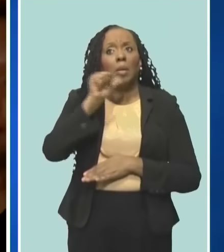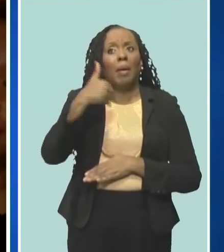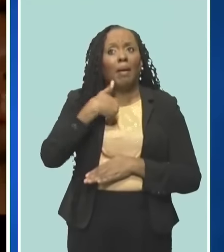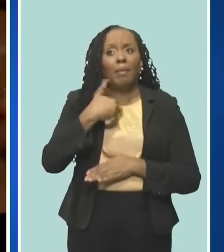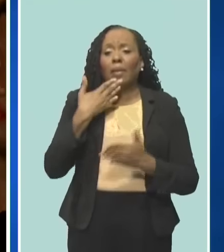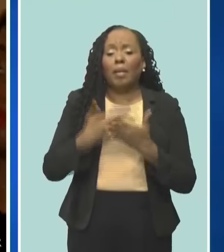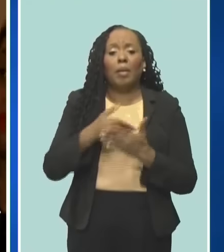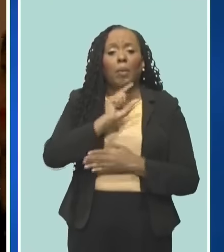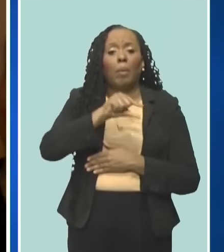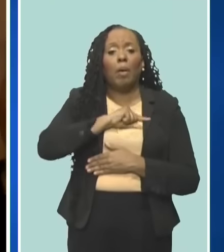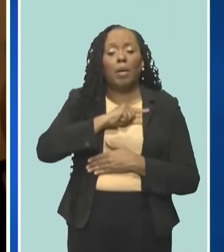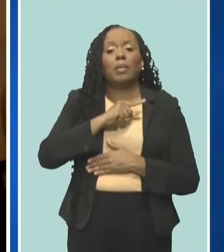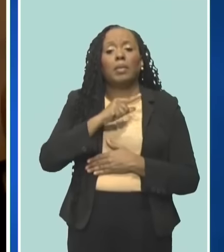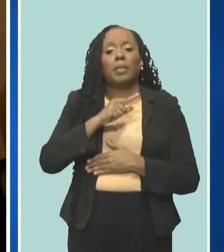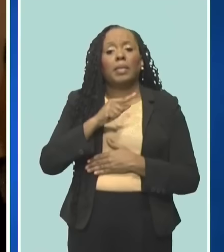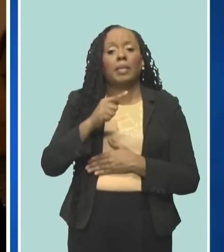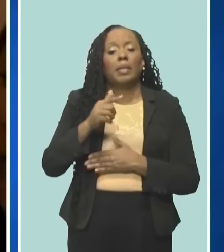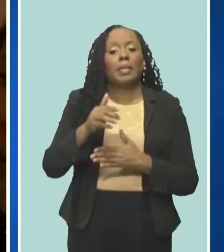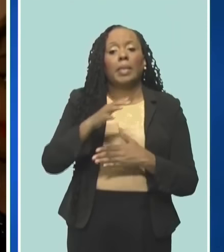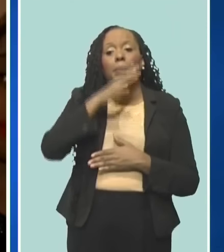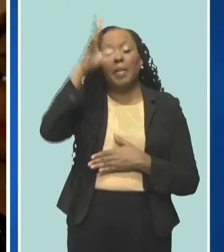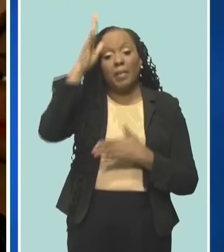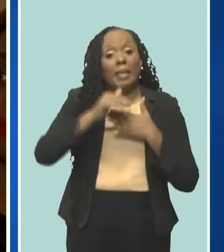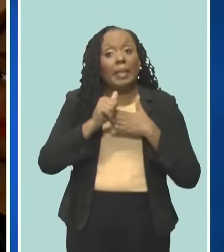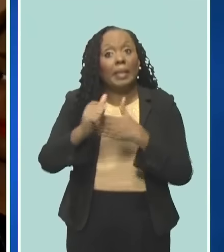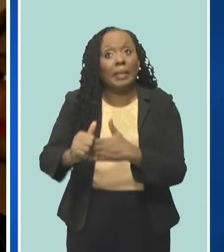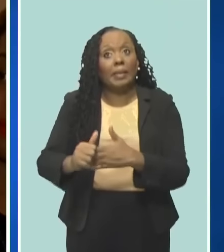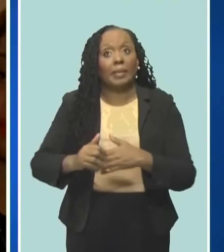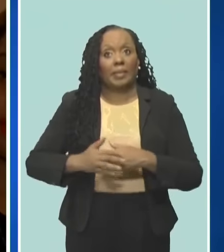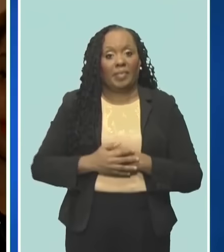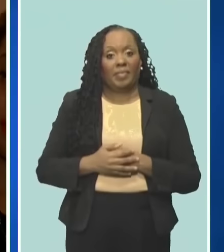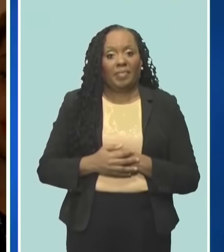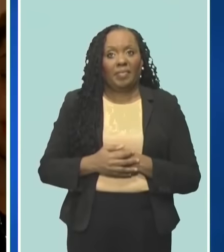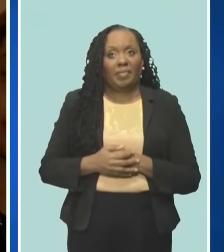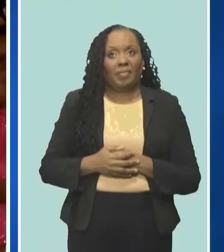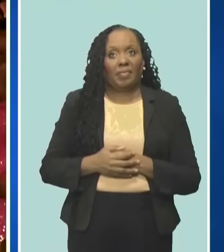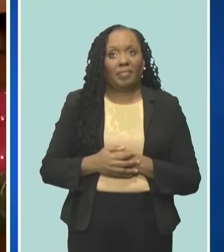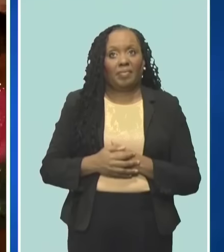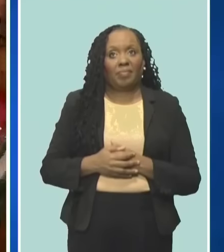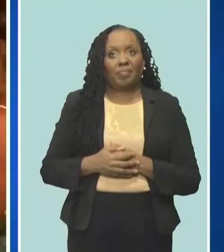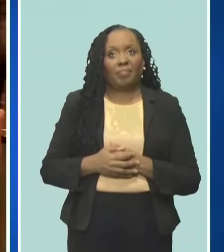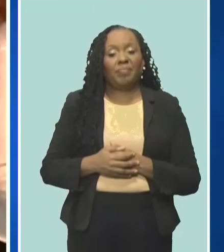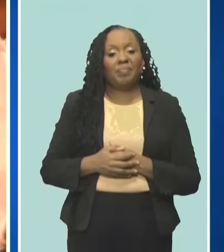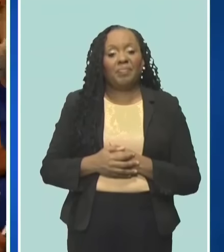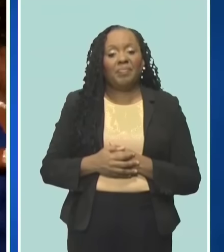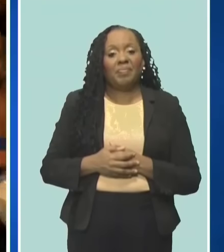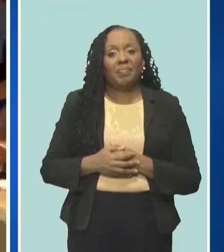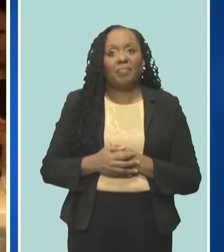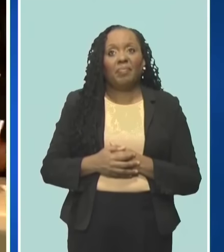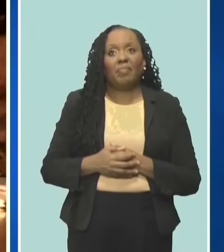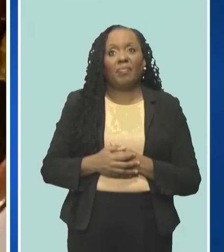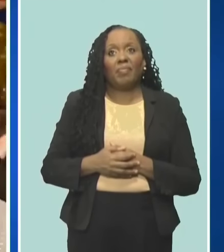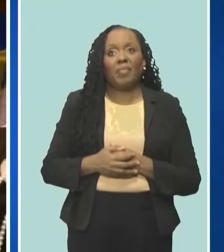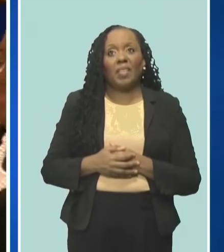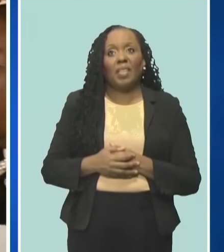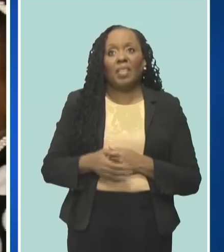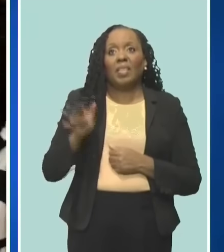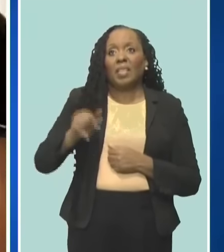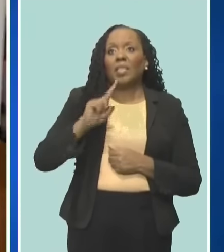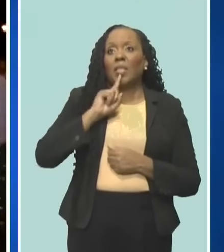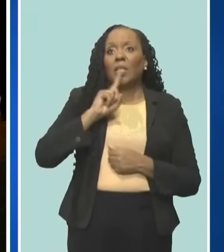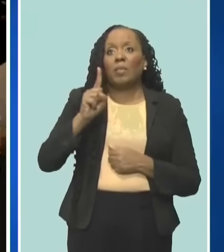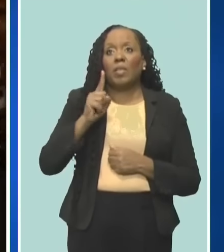is, by some of our country people, is one of the major social